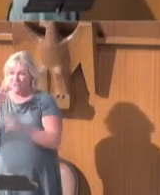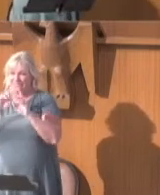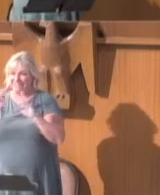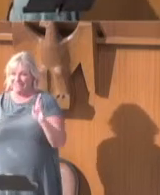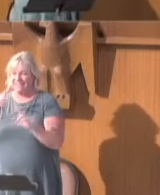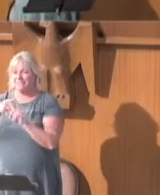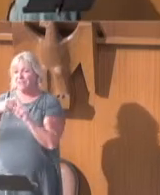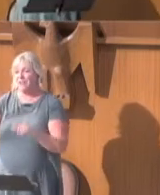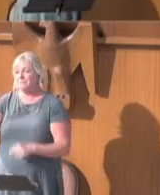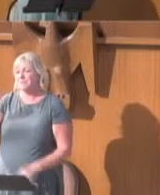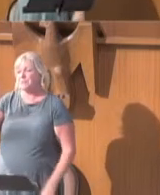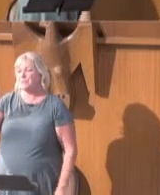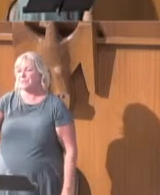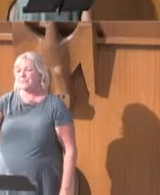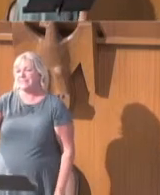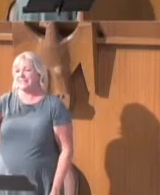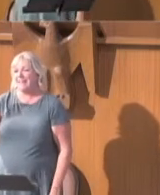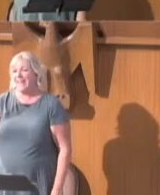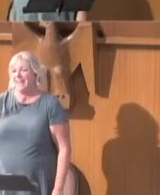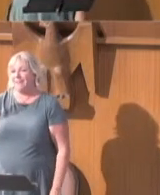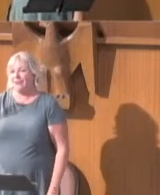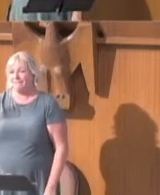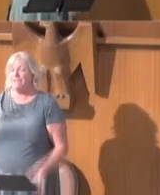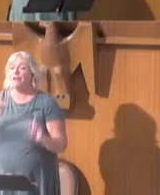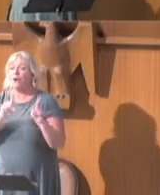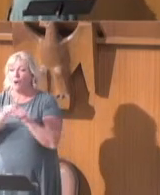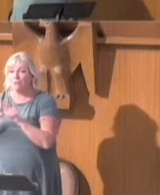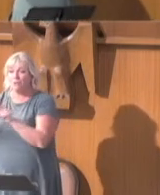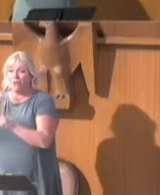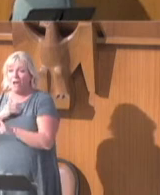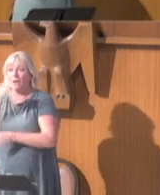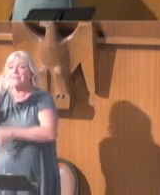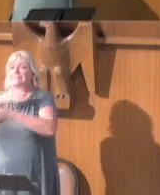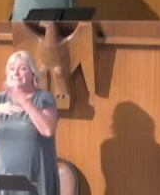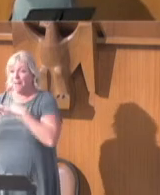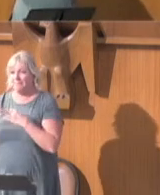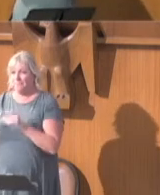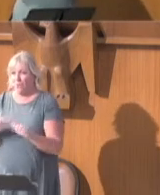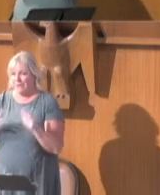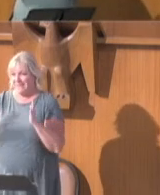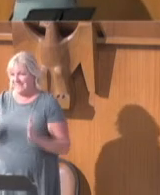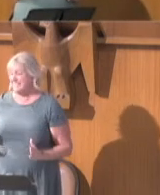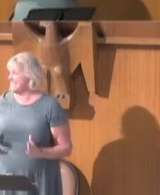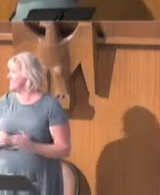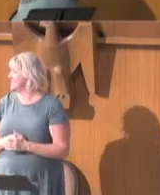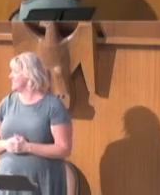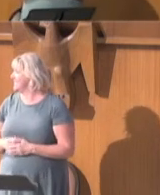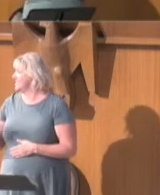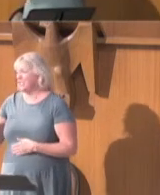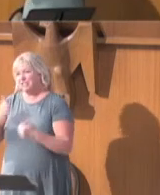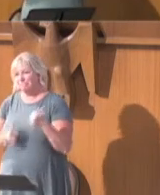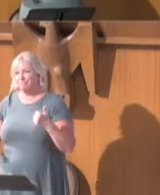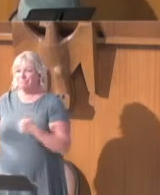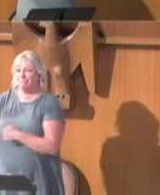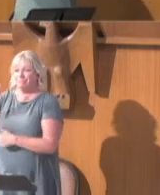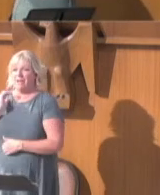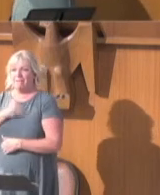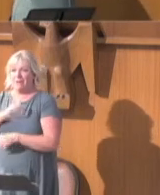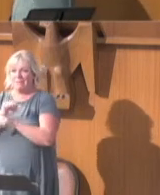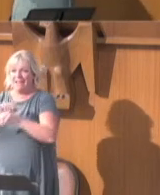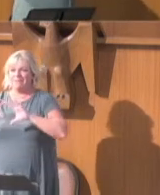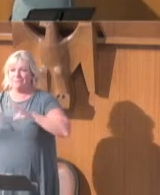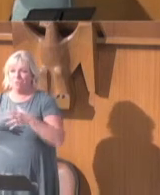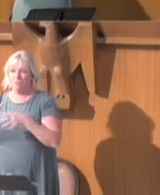Susan Acuff, who also is our substitute organist and the head of our organ task force and works closely